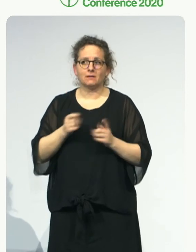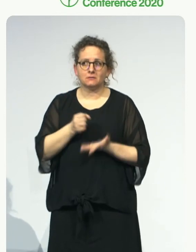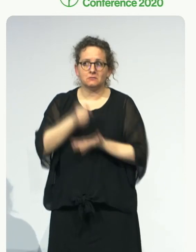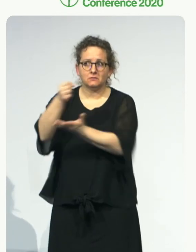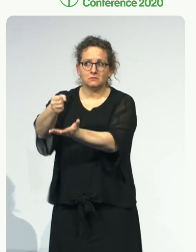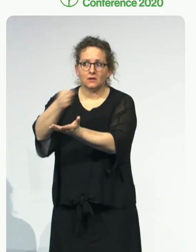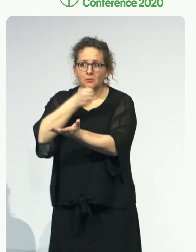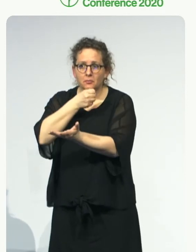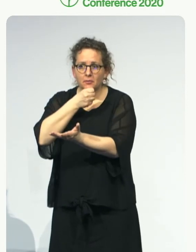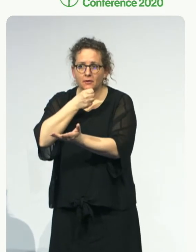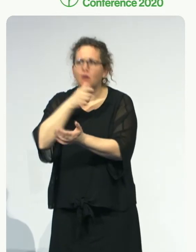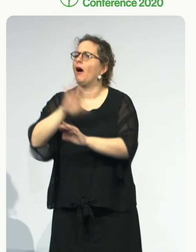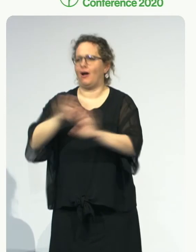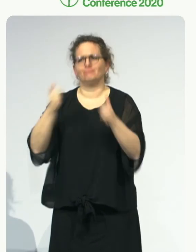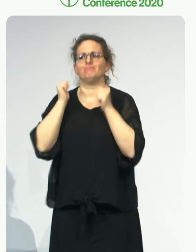Yeah, thank you.